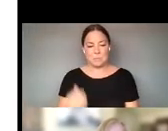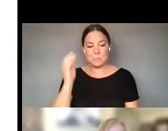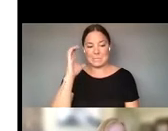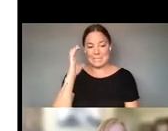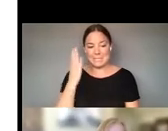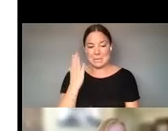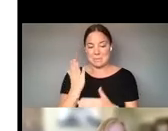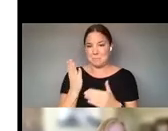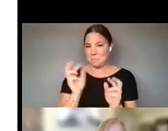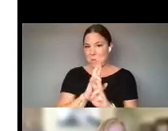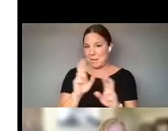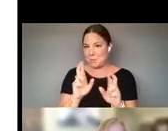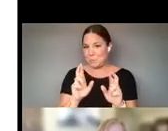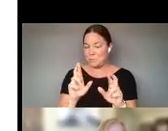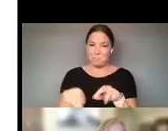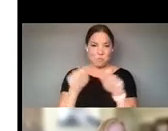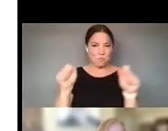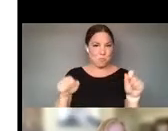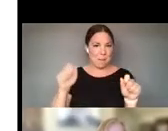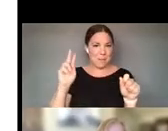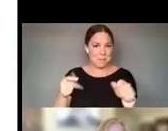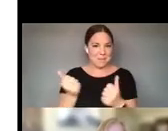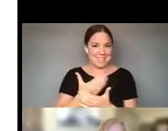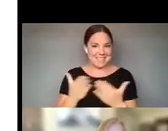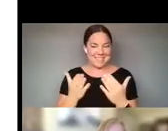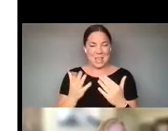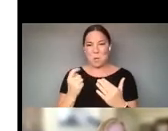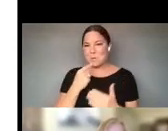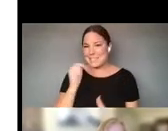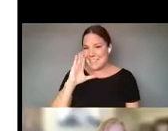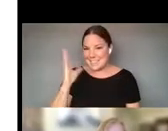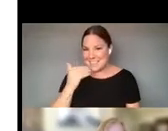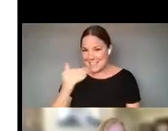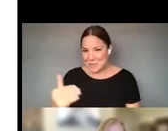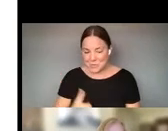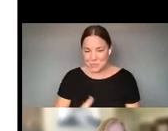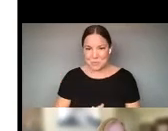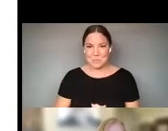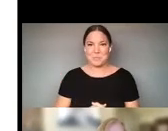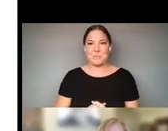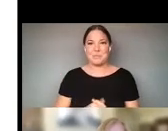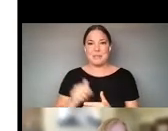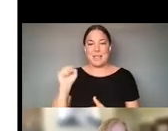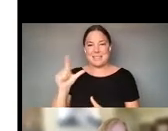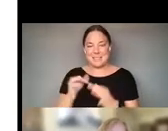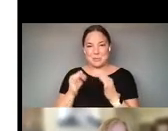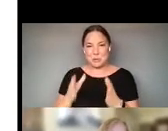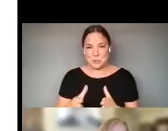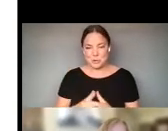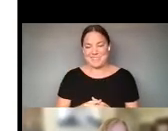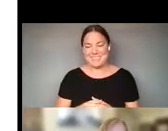things up. Um, I want to say thank you, uh, to our, uh, to our ASL interpreter.